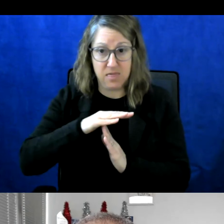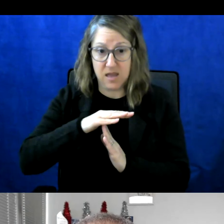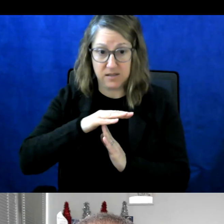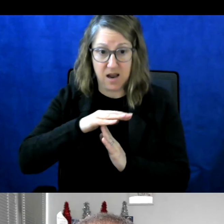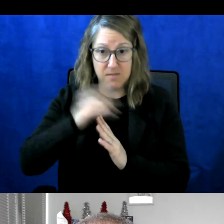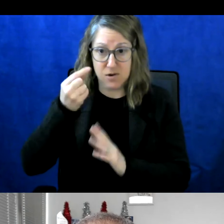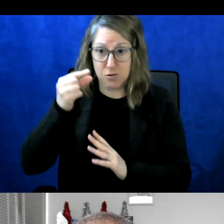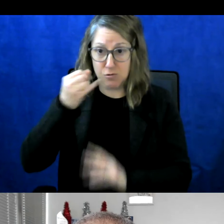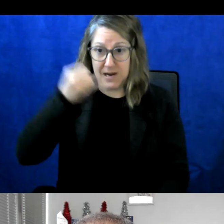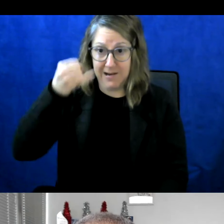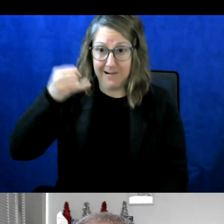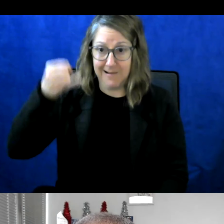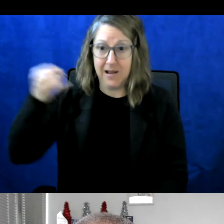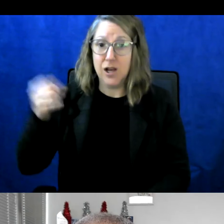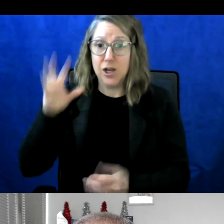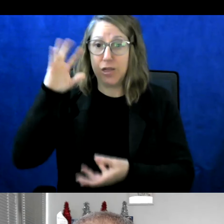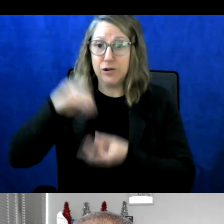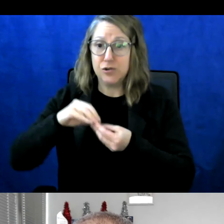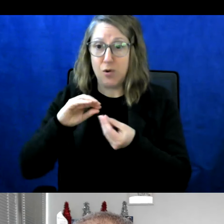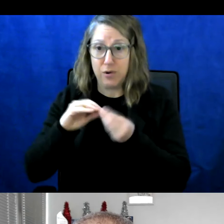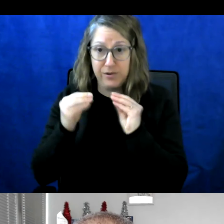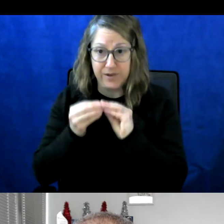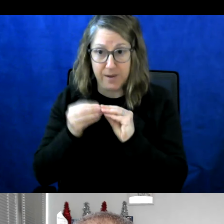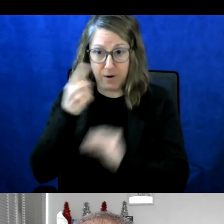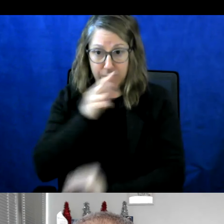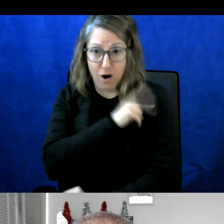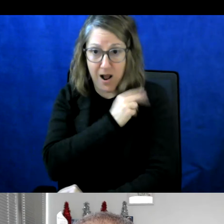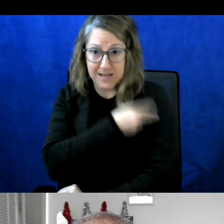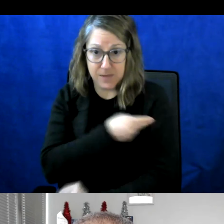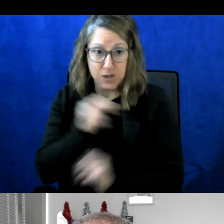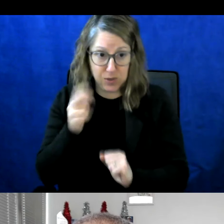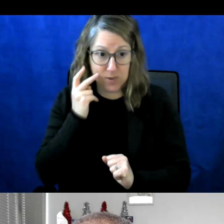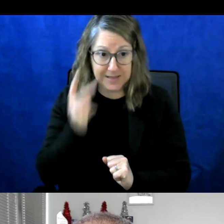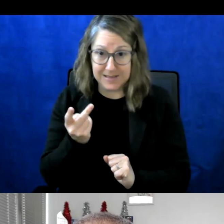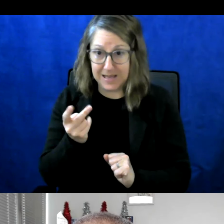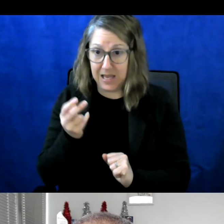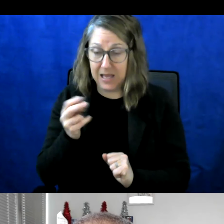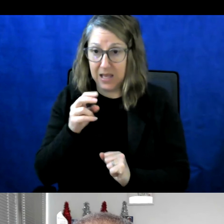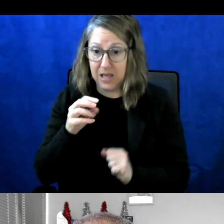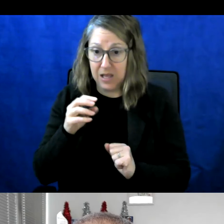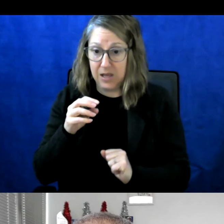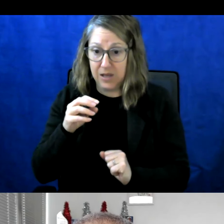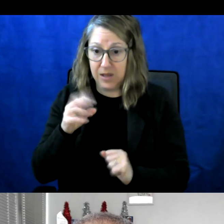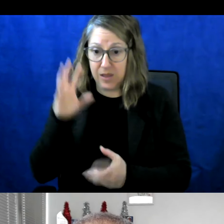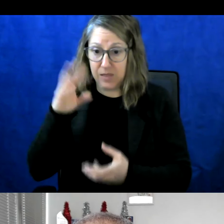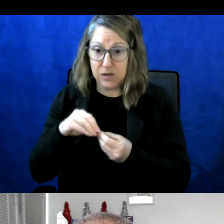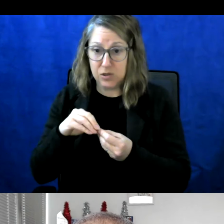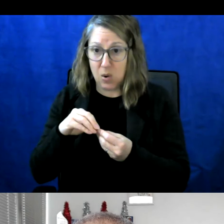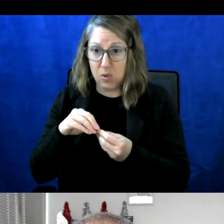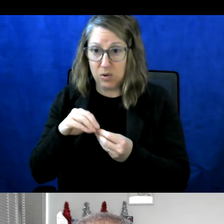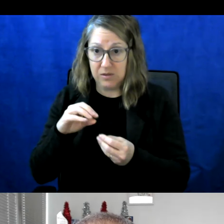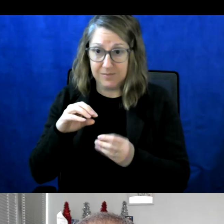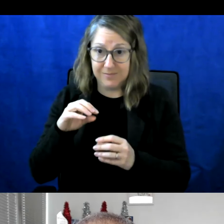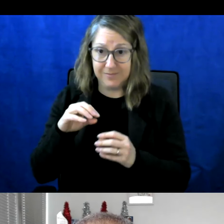total census for a hospital. And you can see that the total census is over 100% in the Bay Area,